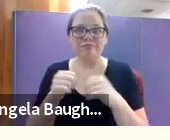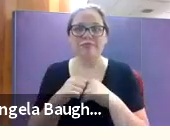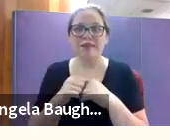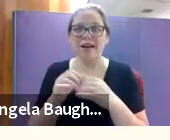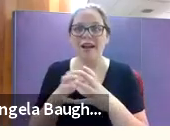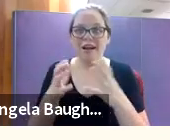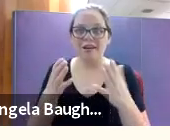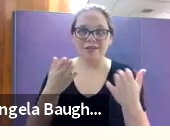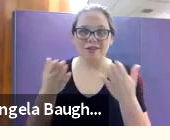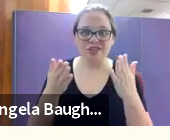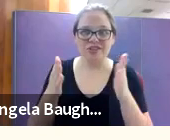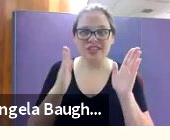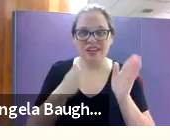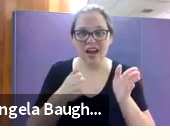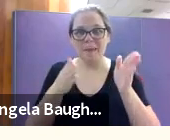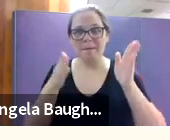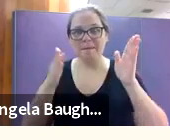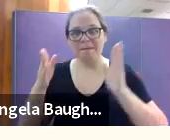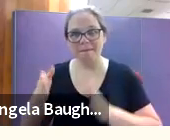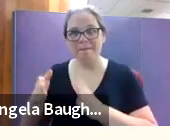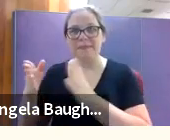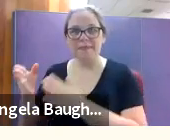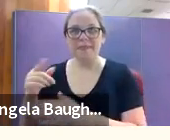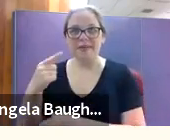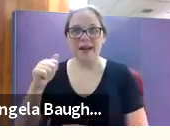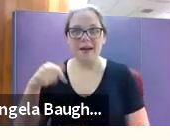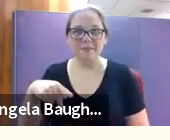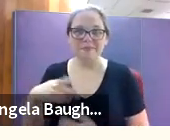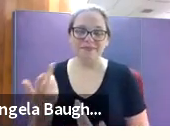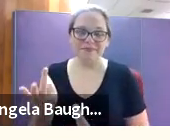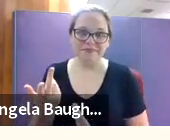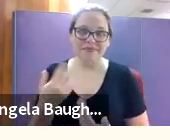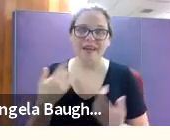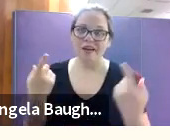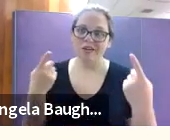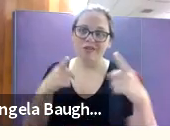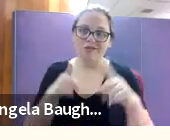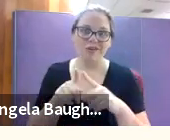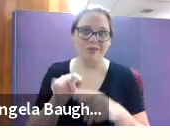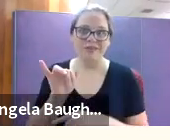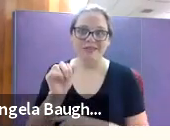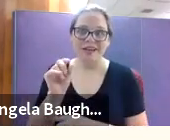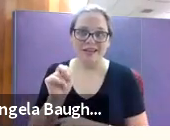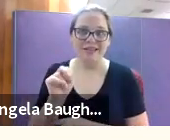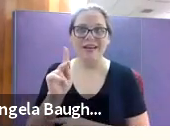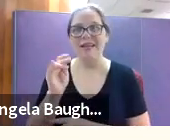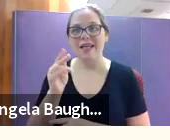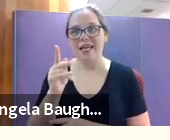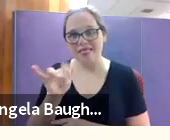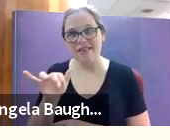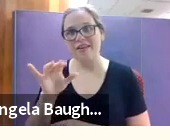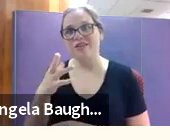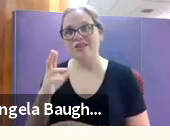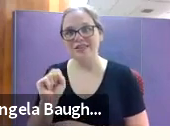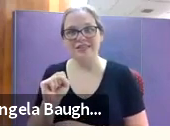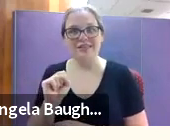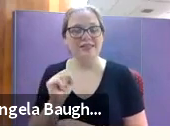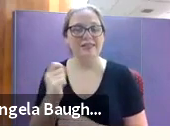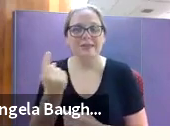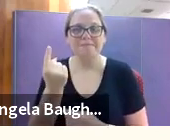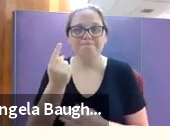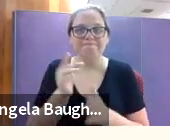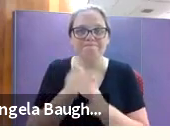service gaps in that area. So I agree with Jason and you, Kathy and Chris, as far as some type of initiative